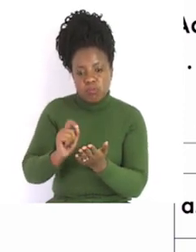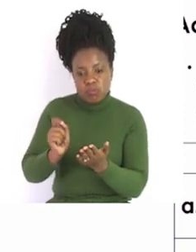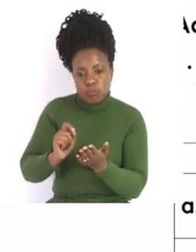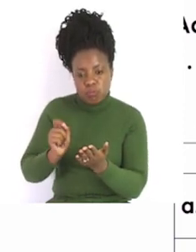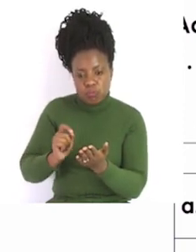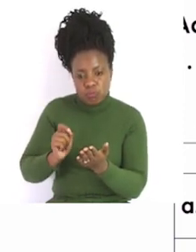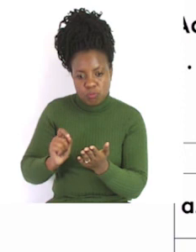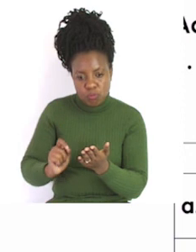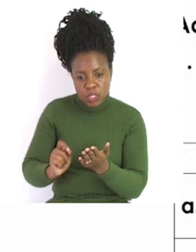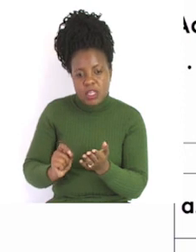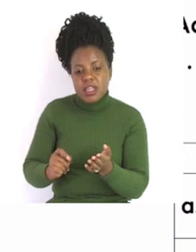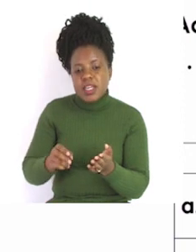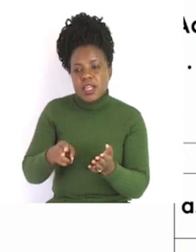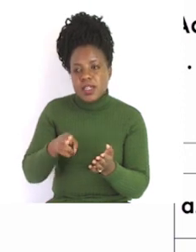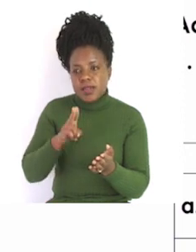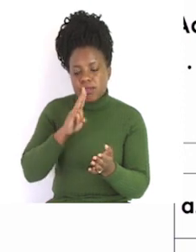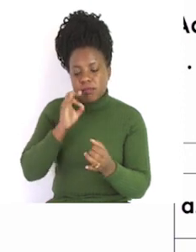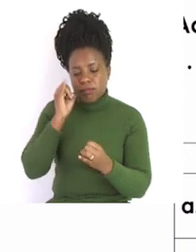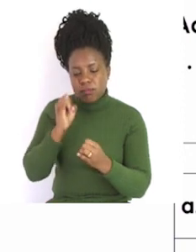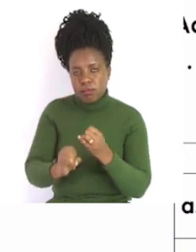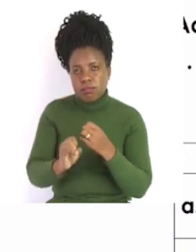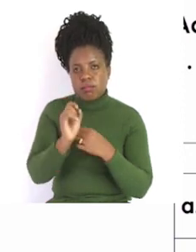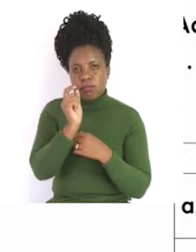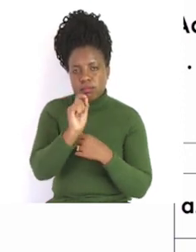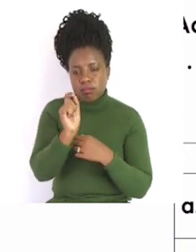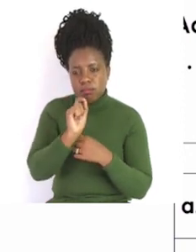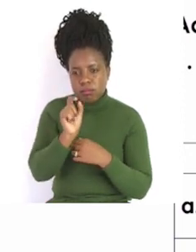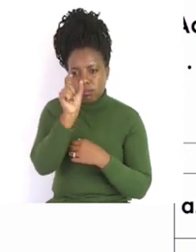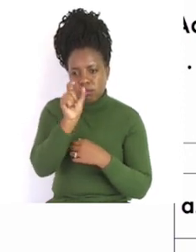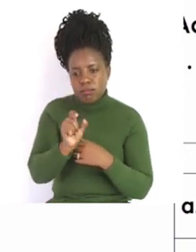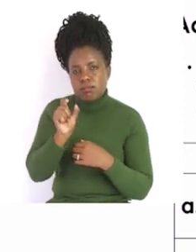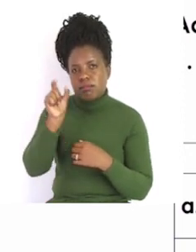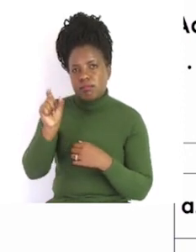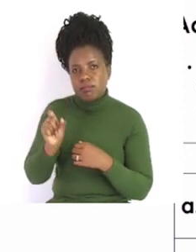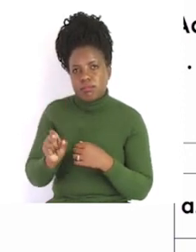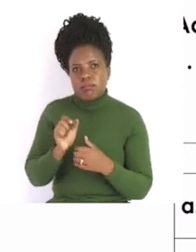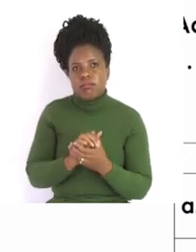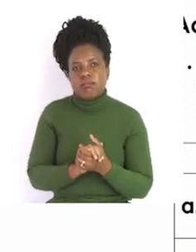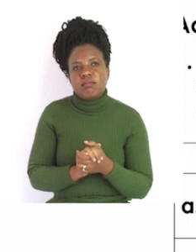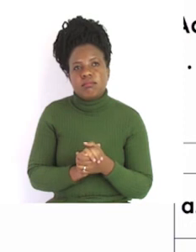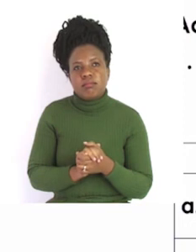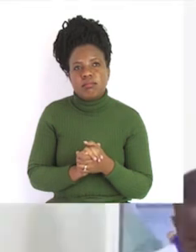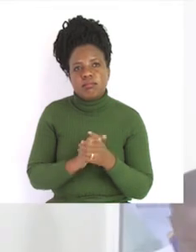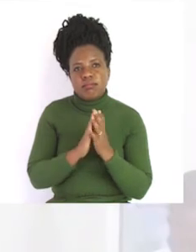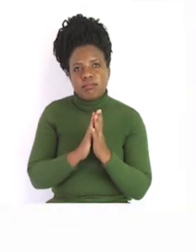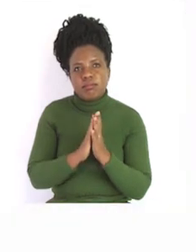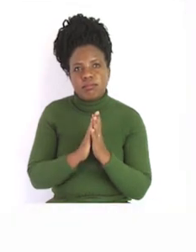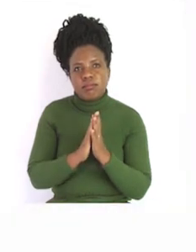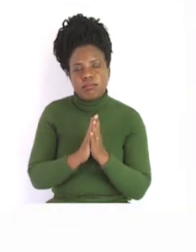your calculation on a piece of paper and write in the final answer in the block. Okay, let's go to the next page.